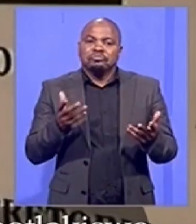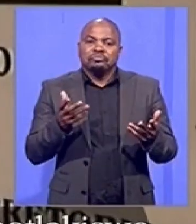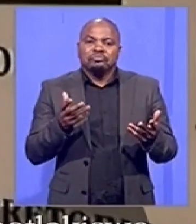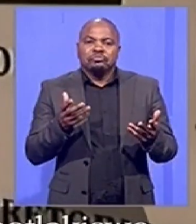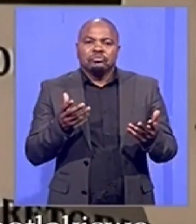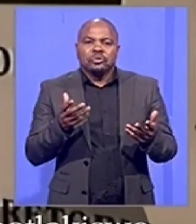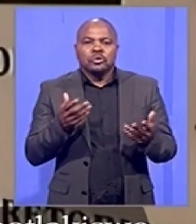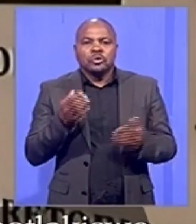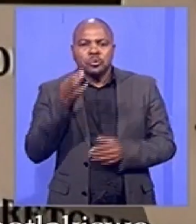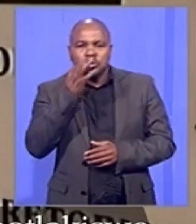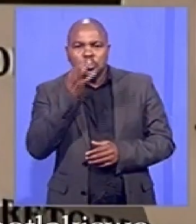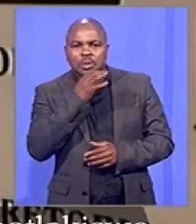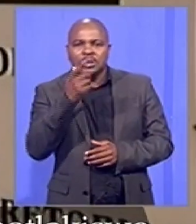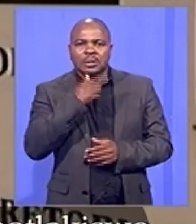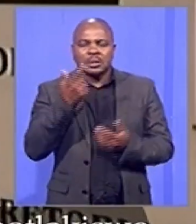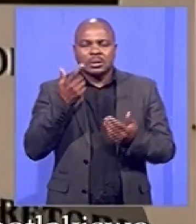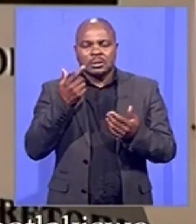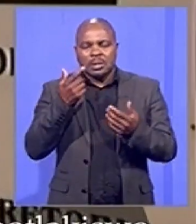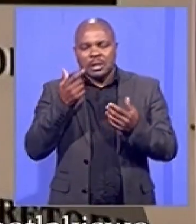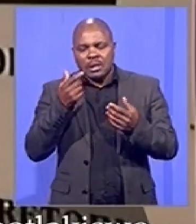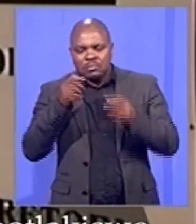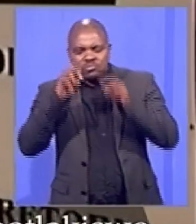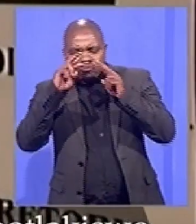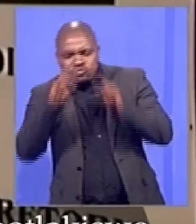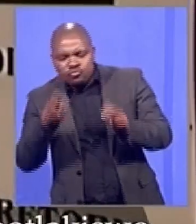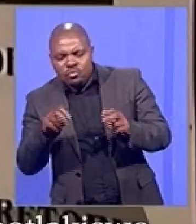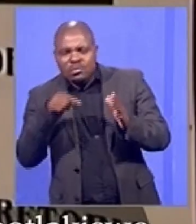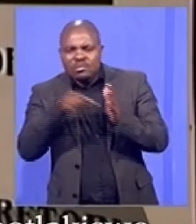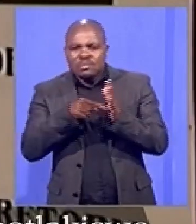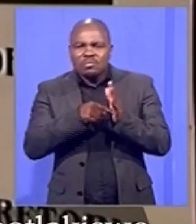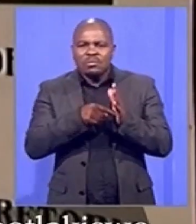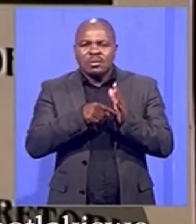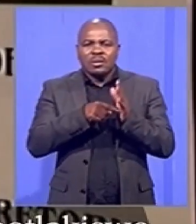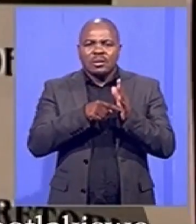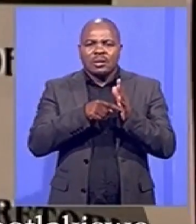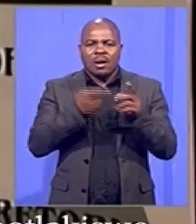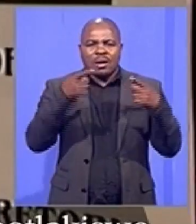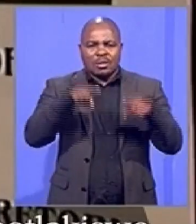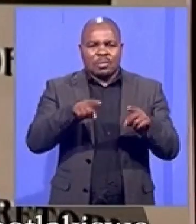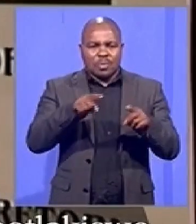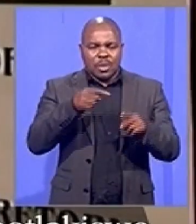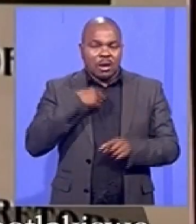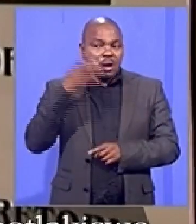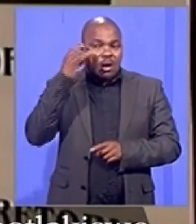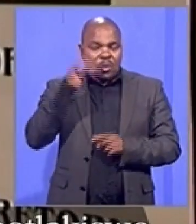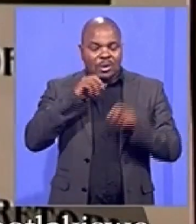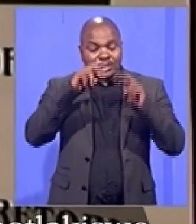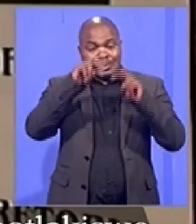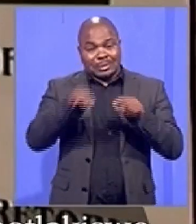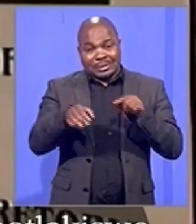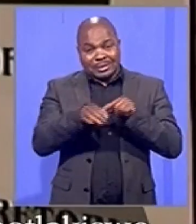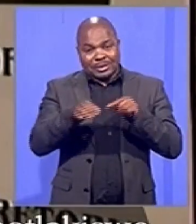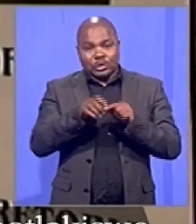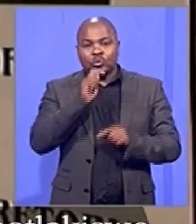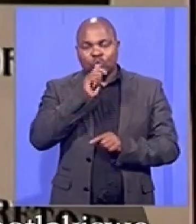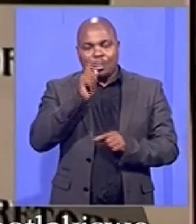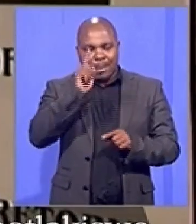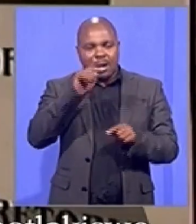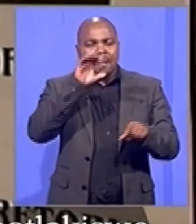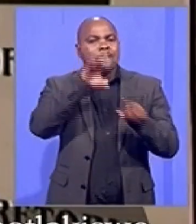started to talk about a forensic investigation, we believe. We are told that this forensic investigation was supposed to